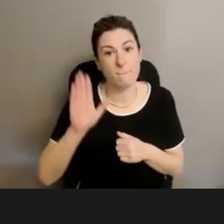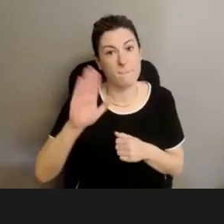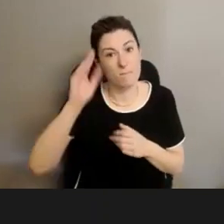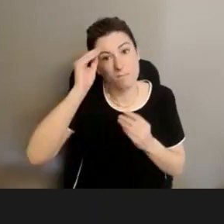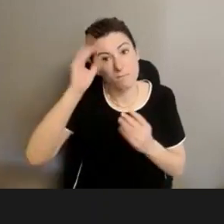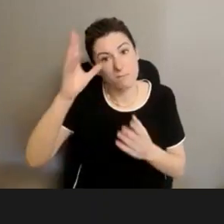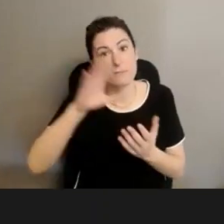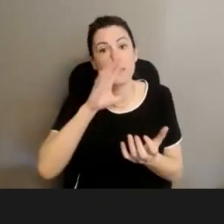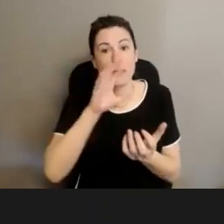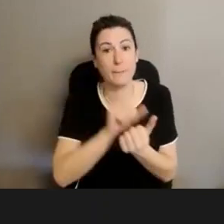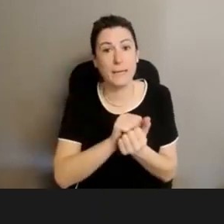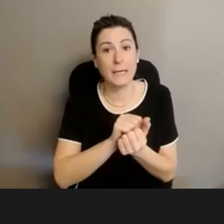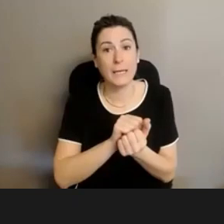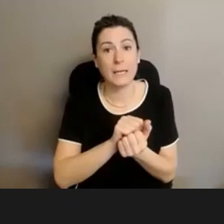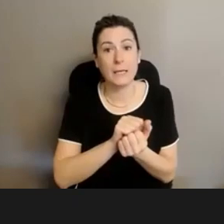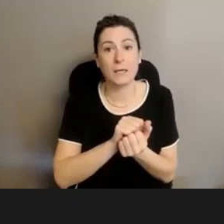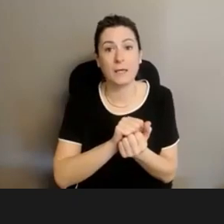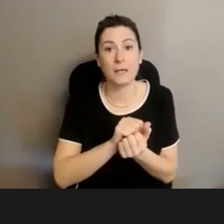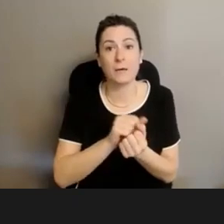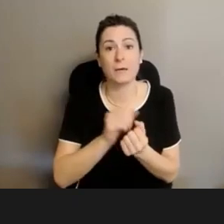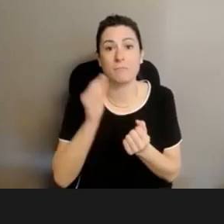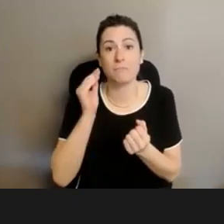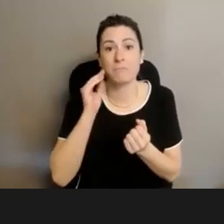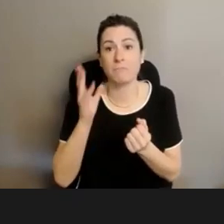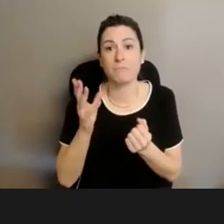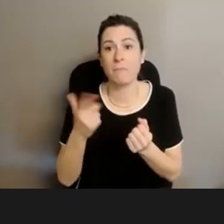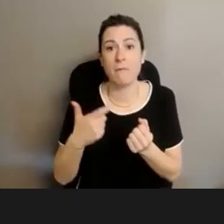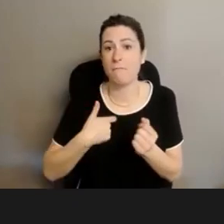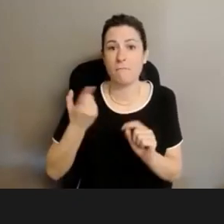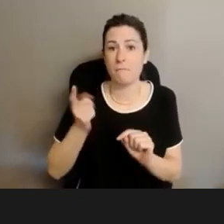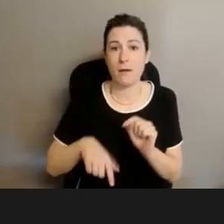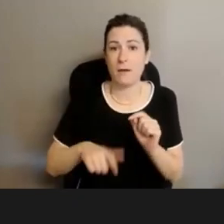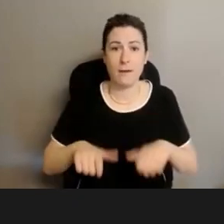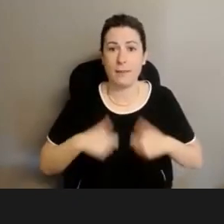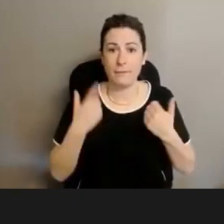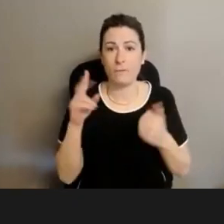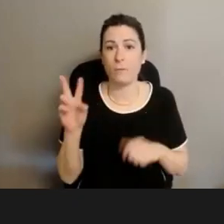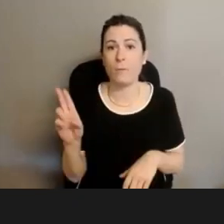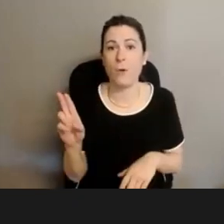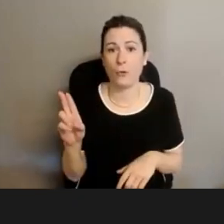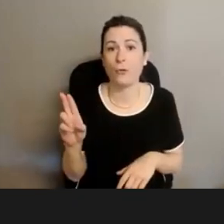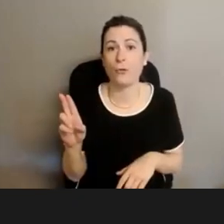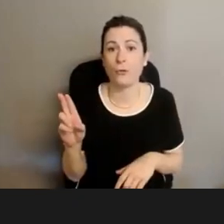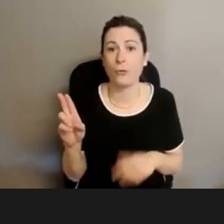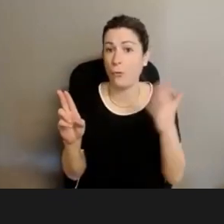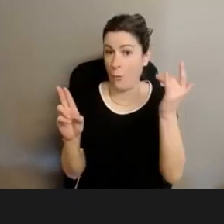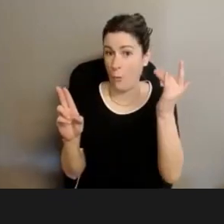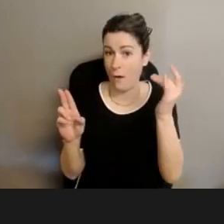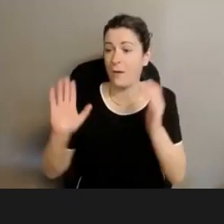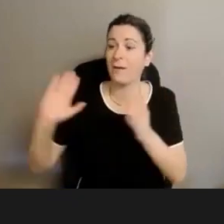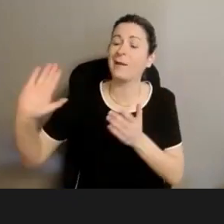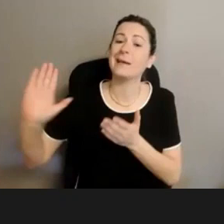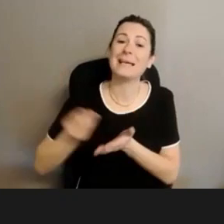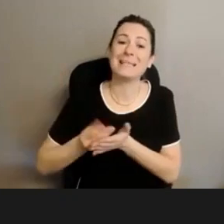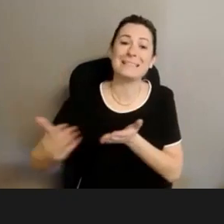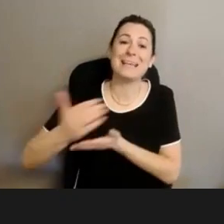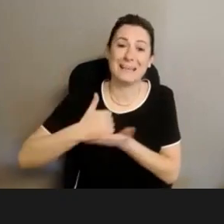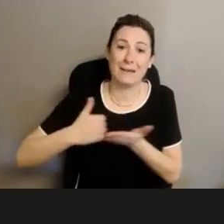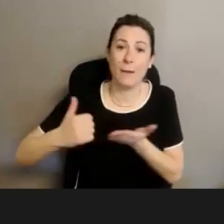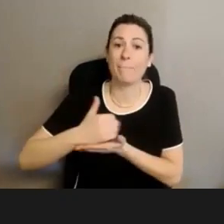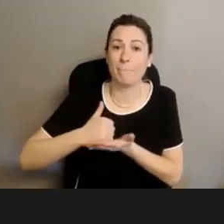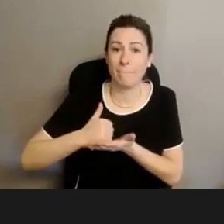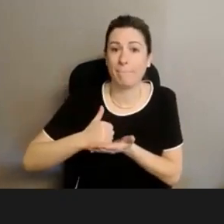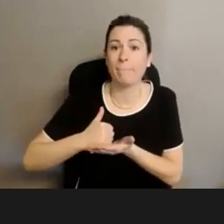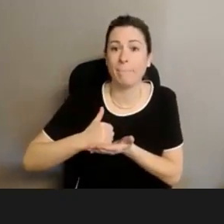to live with her partner because of his income and because of the effect